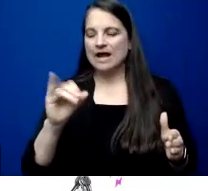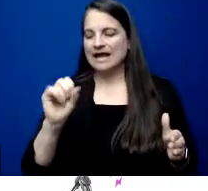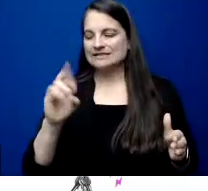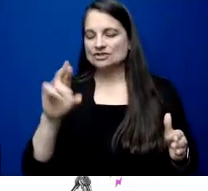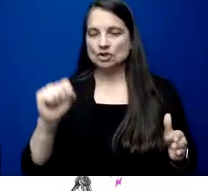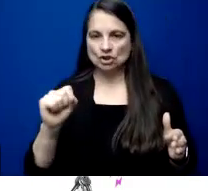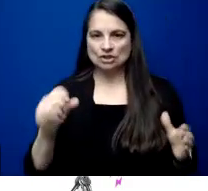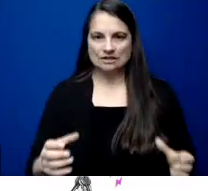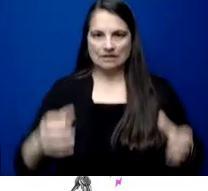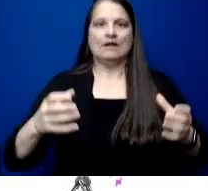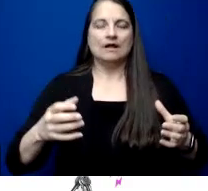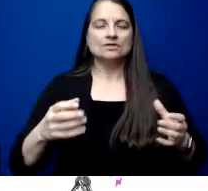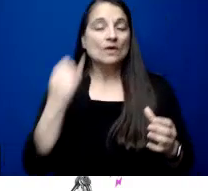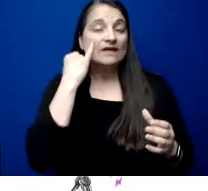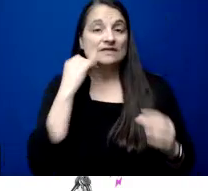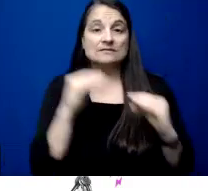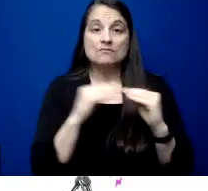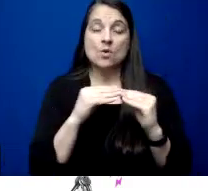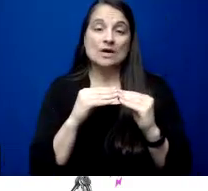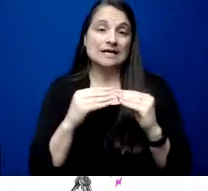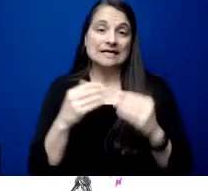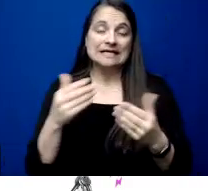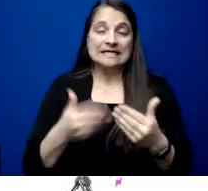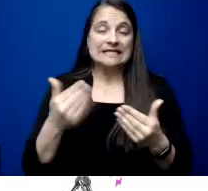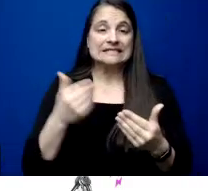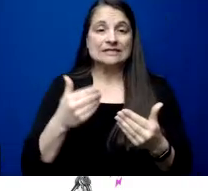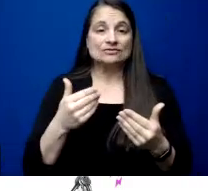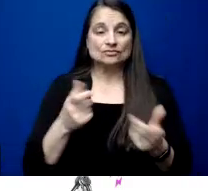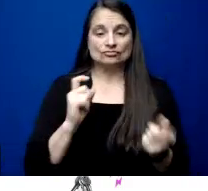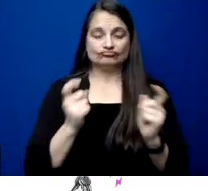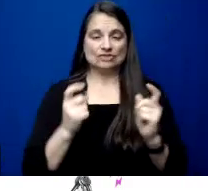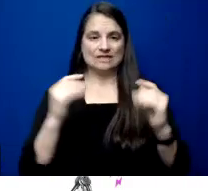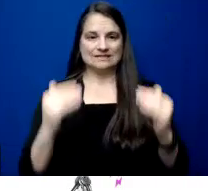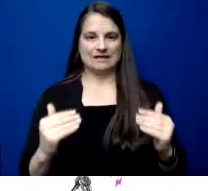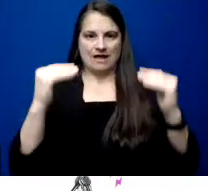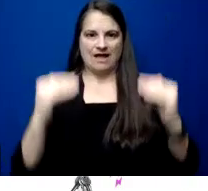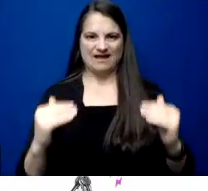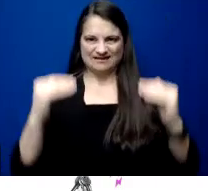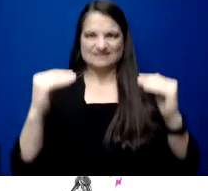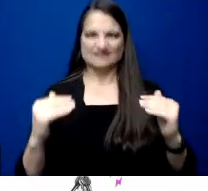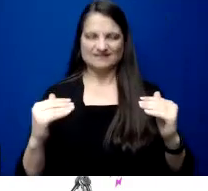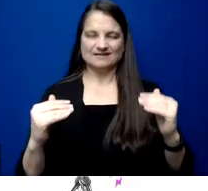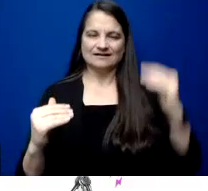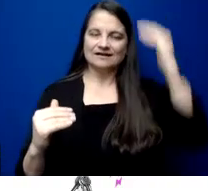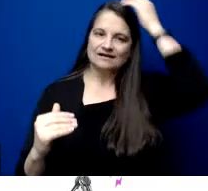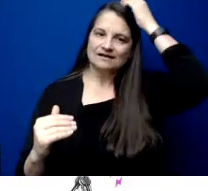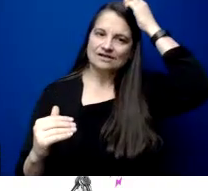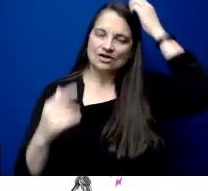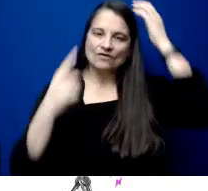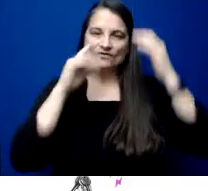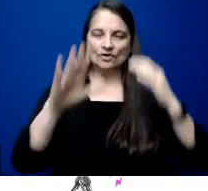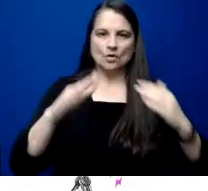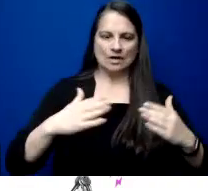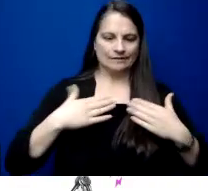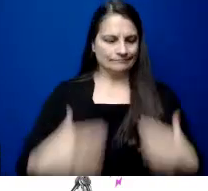easier to get your chair underneath there, or if the height's just not working for your body type